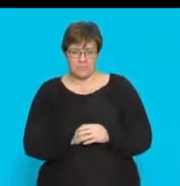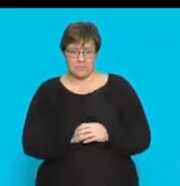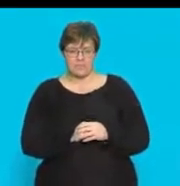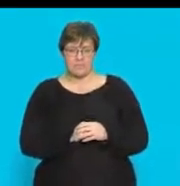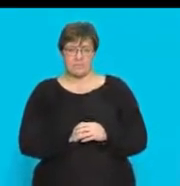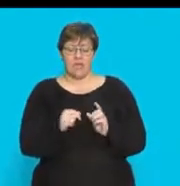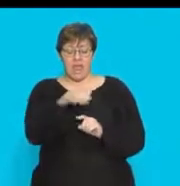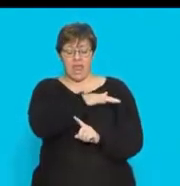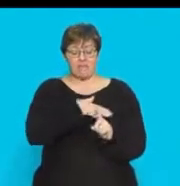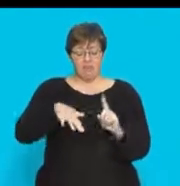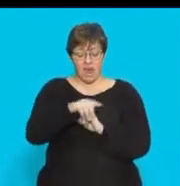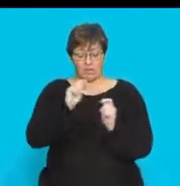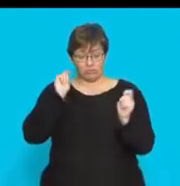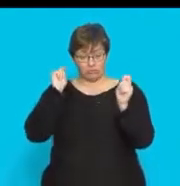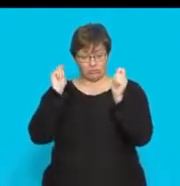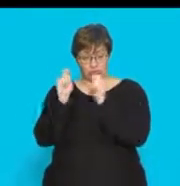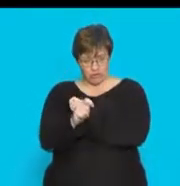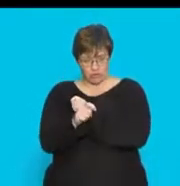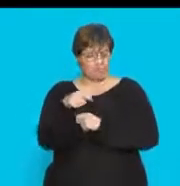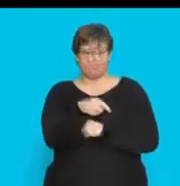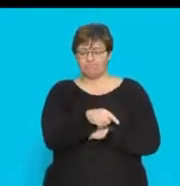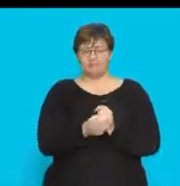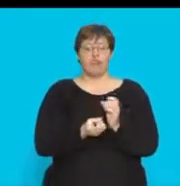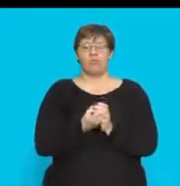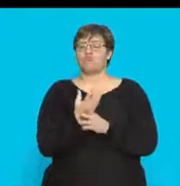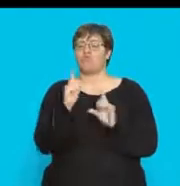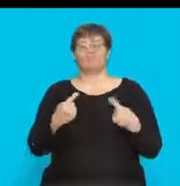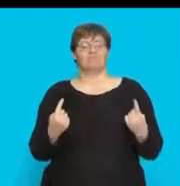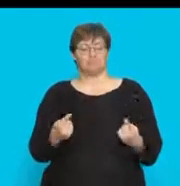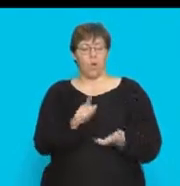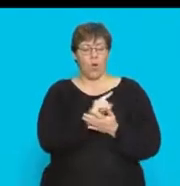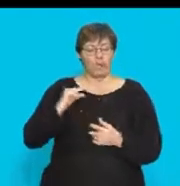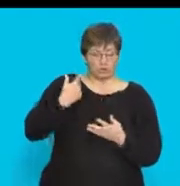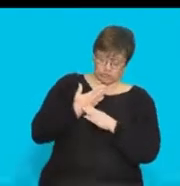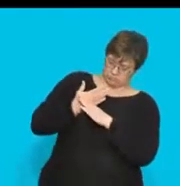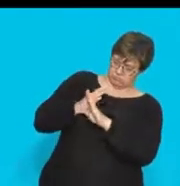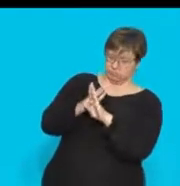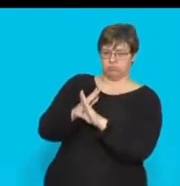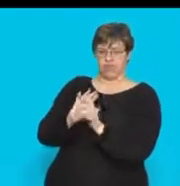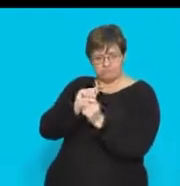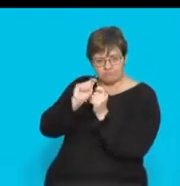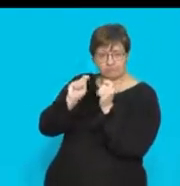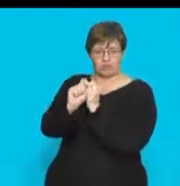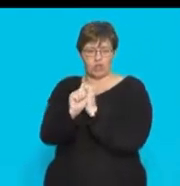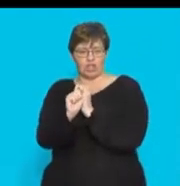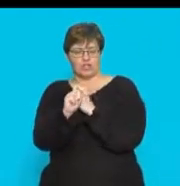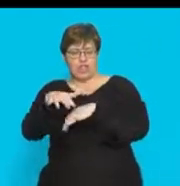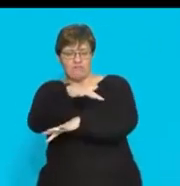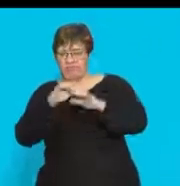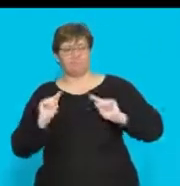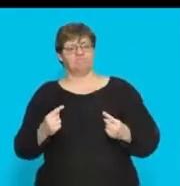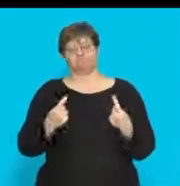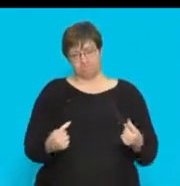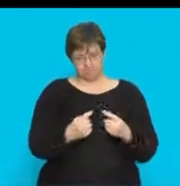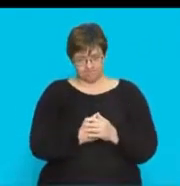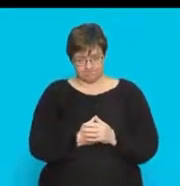if the environment changes, they won't have the genes to be able to adapt. It's one of the things that we